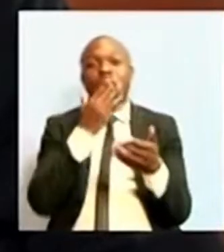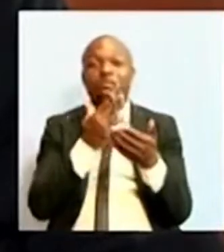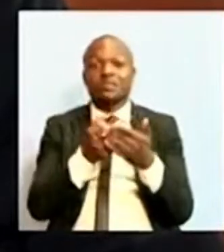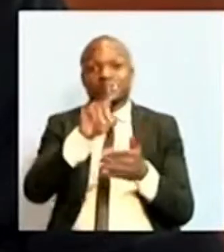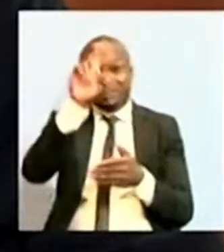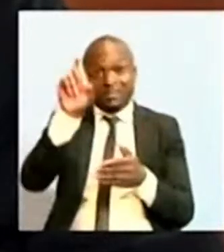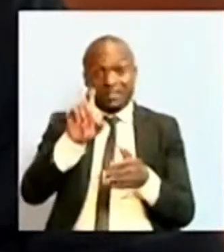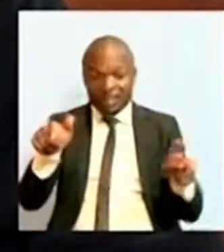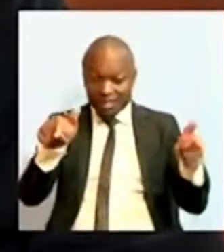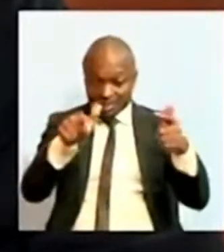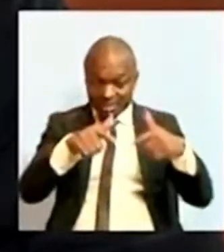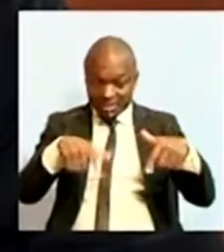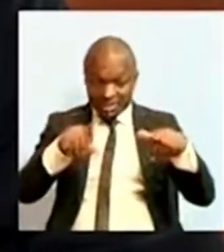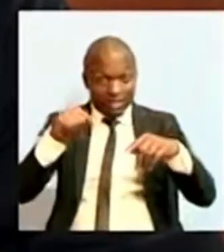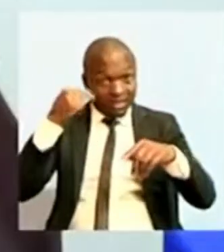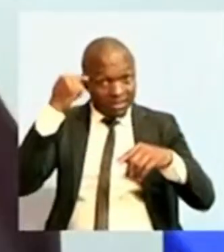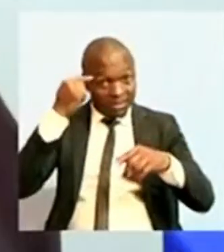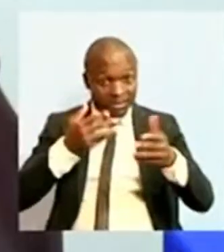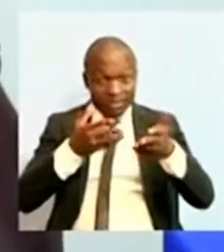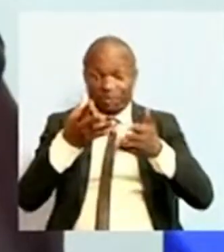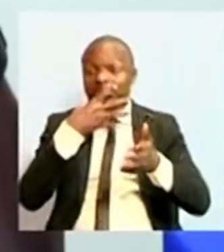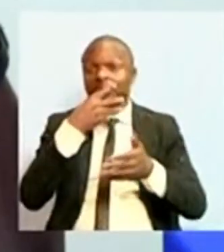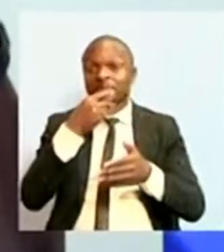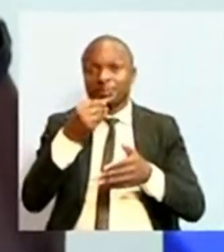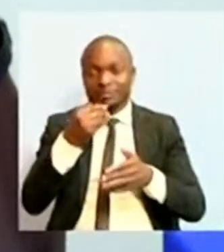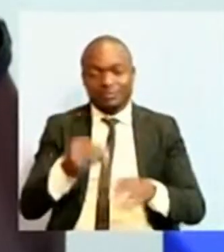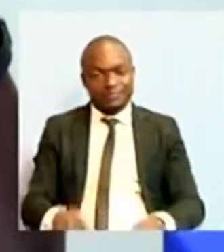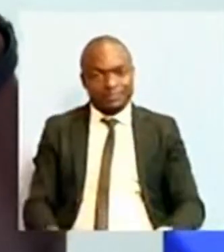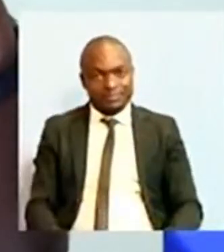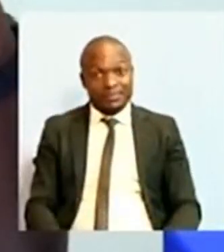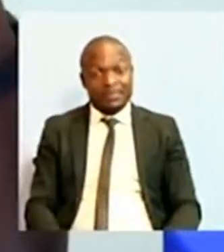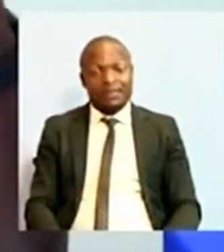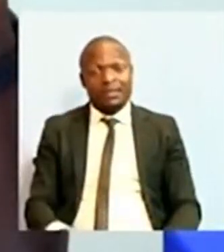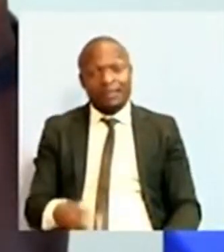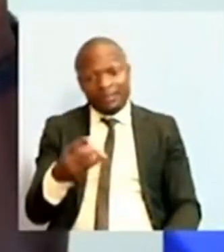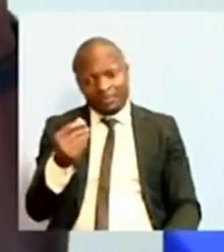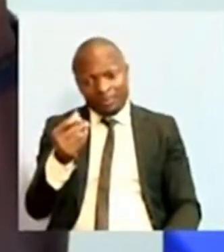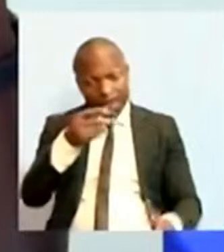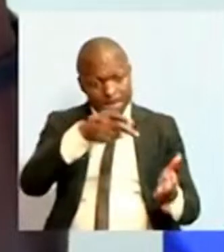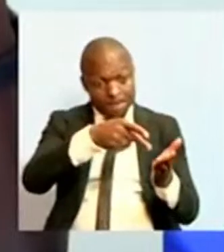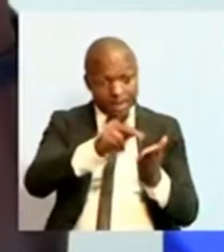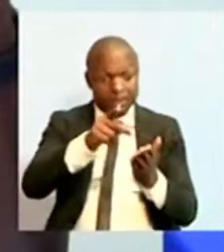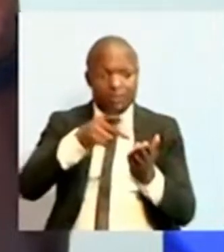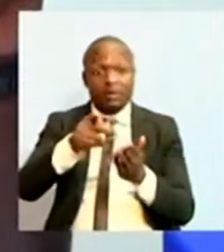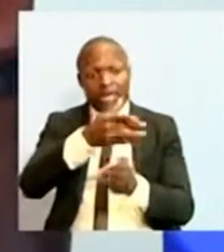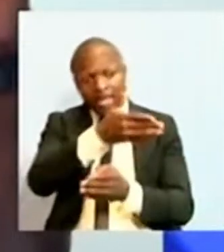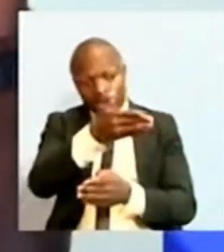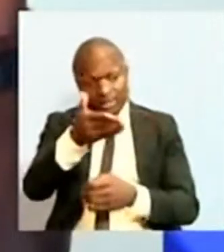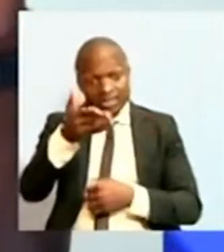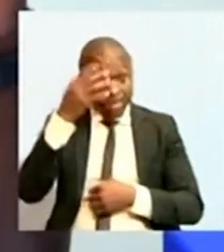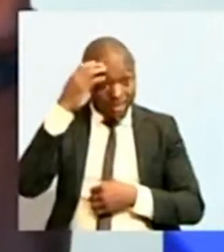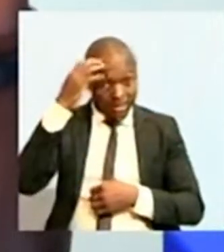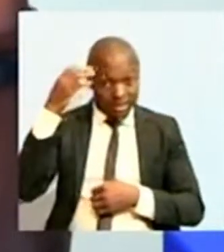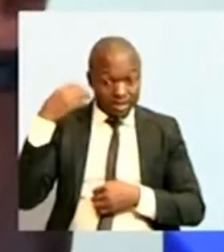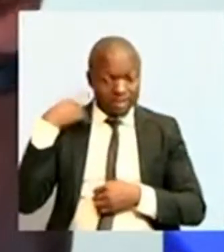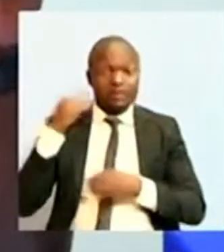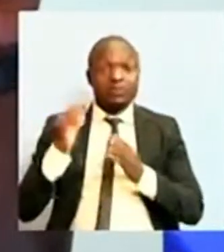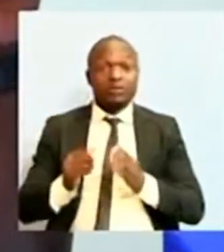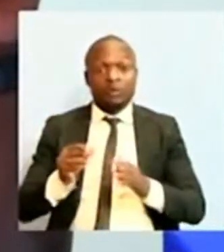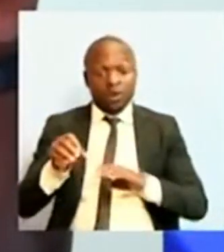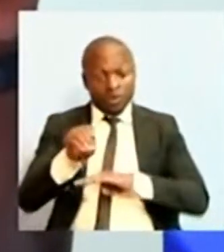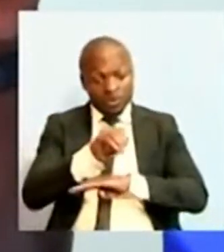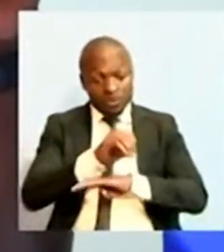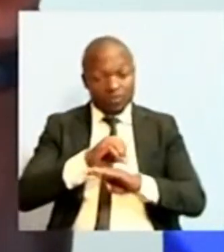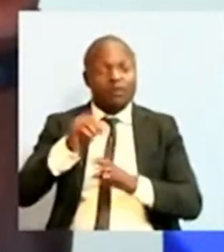to the Local Government Service Commission, because obviously the monies paid to these officers who are